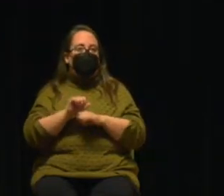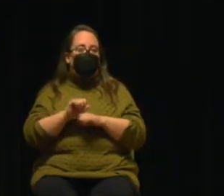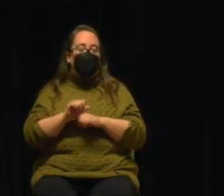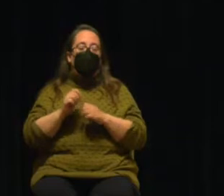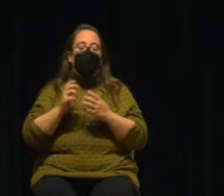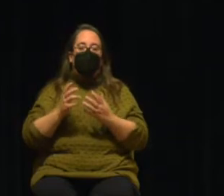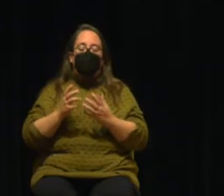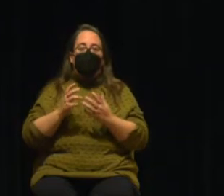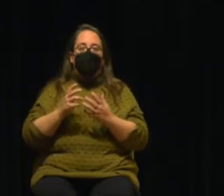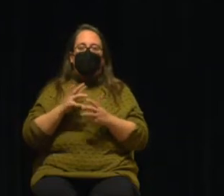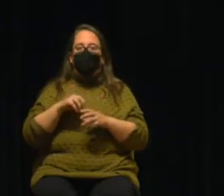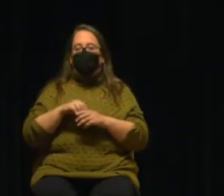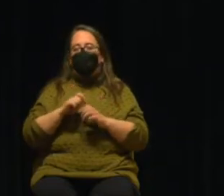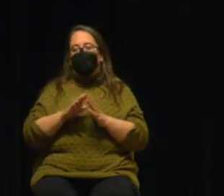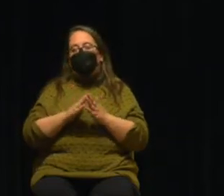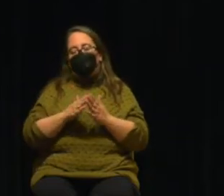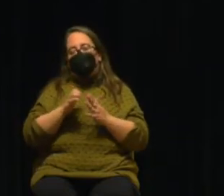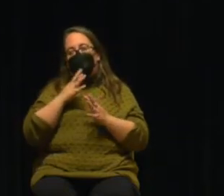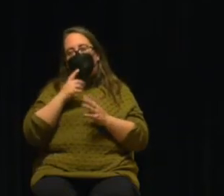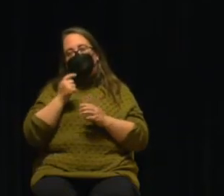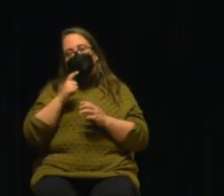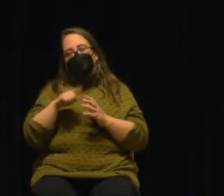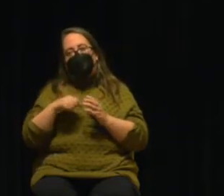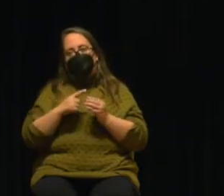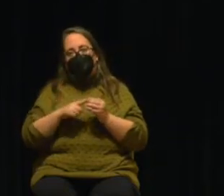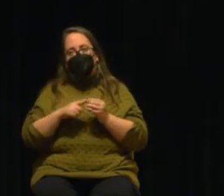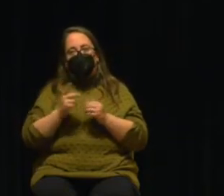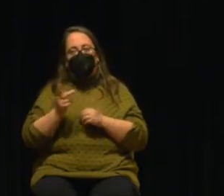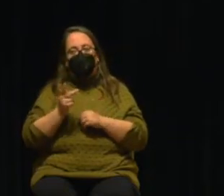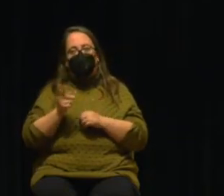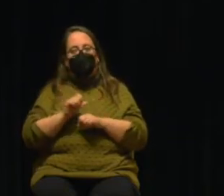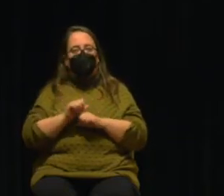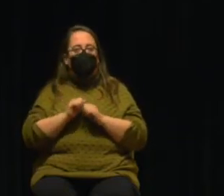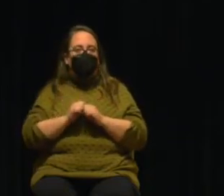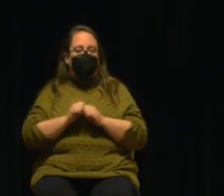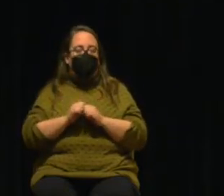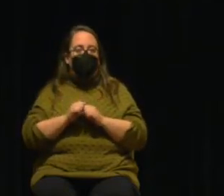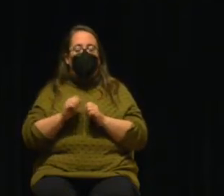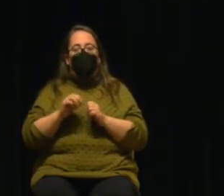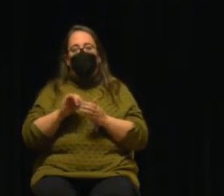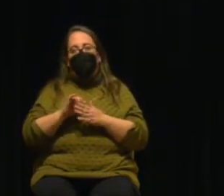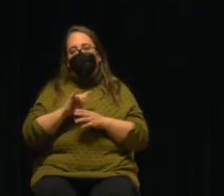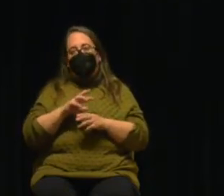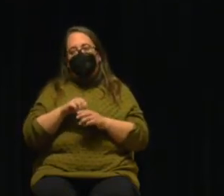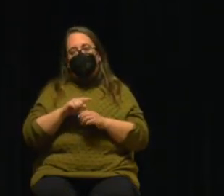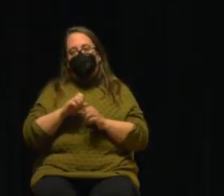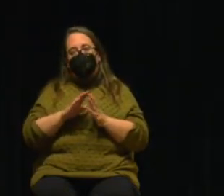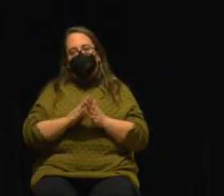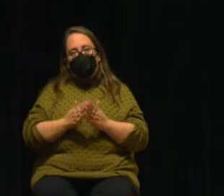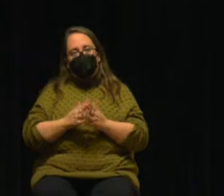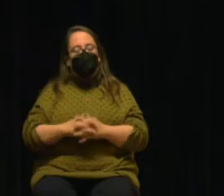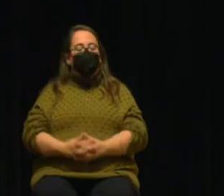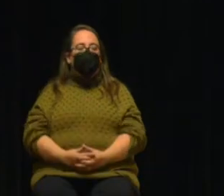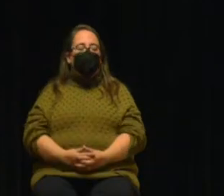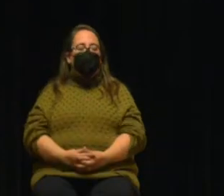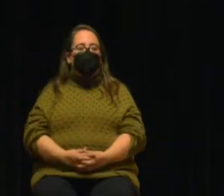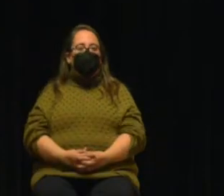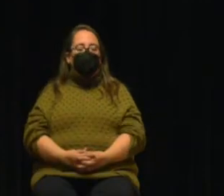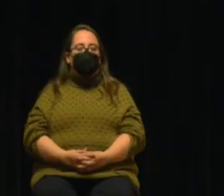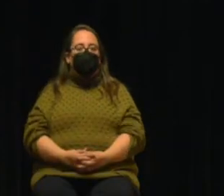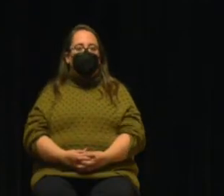that it's sort of in this book. So this book talks a bit about the two of them working together. So that's definitely in there. You know,